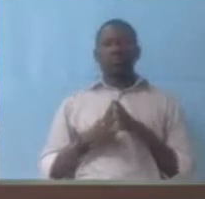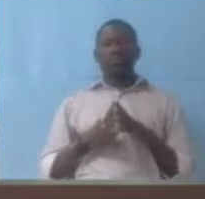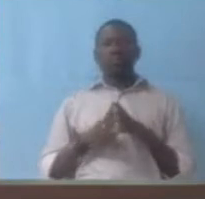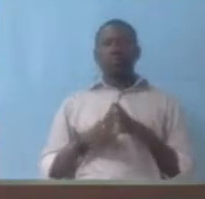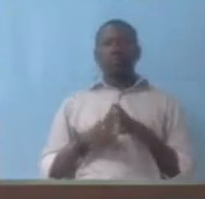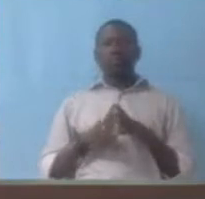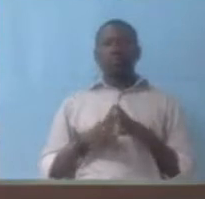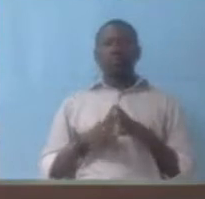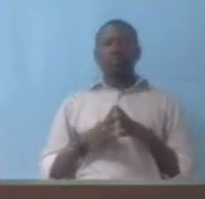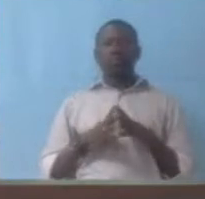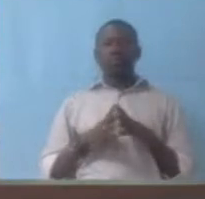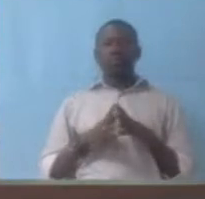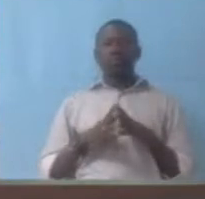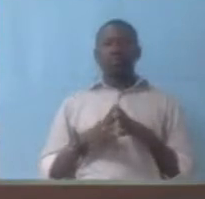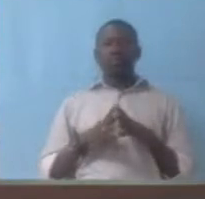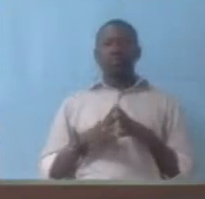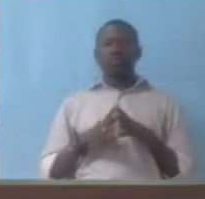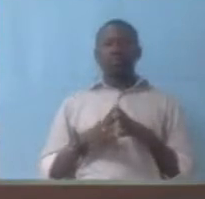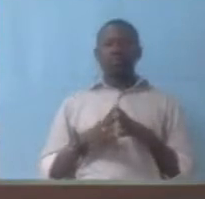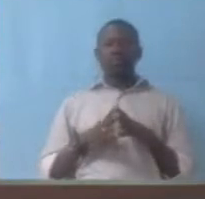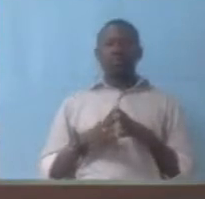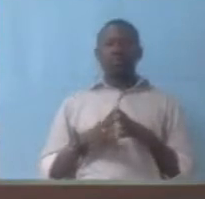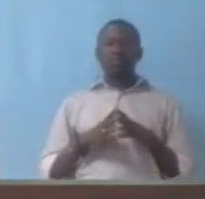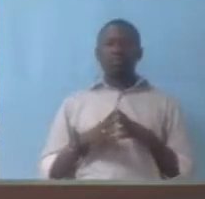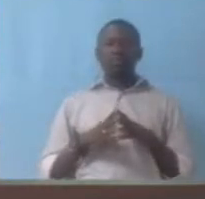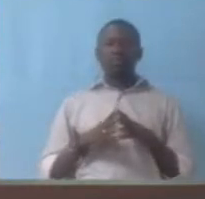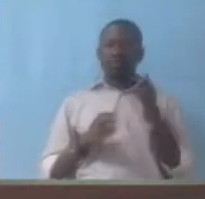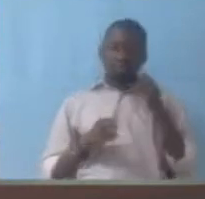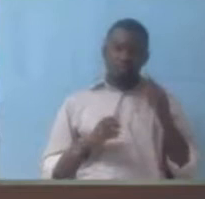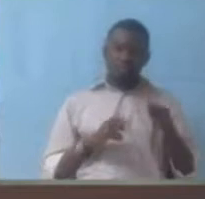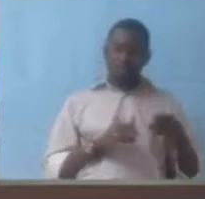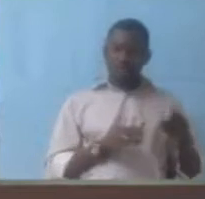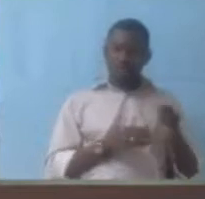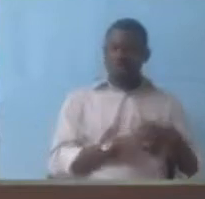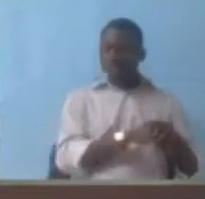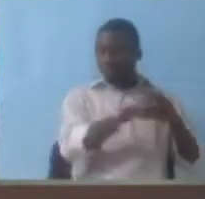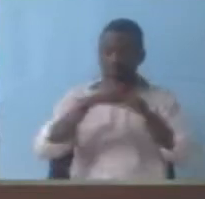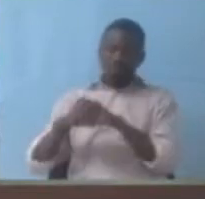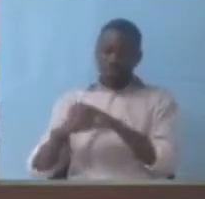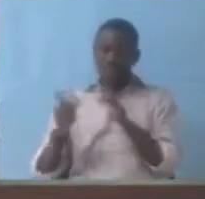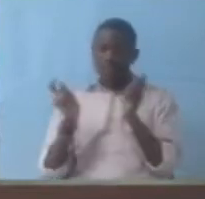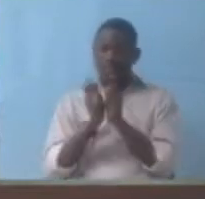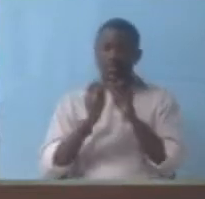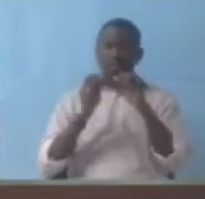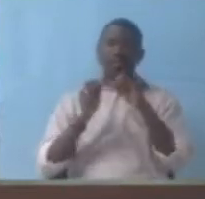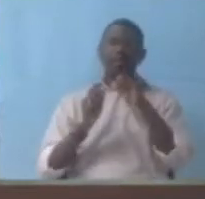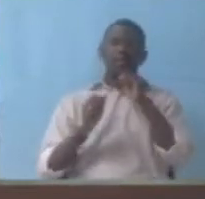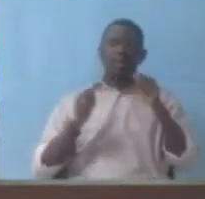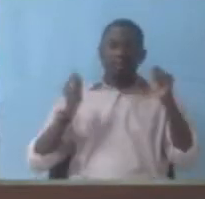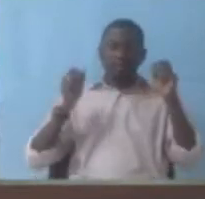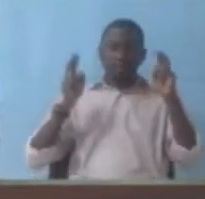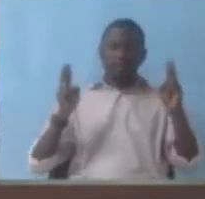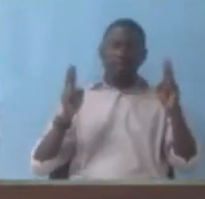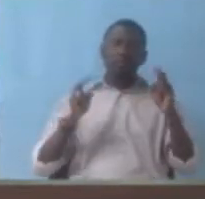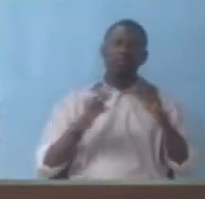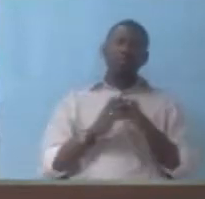ke ide mako e kabwalu de ma nyamin. I was ushered in to see him. Bari bi yen dundi purkata na nyoje. And I